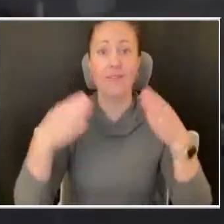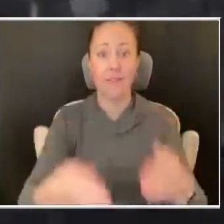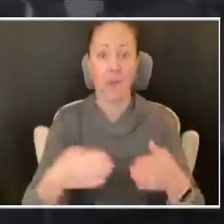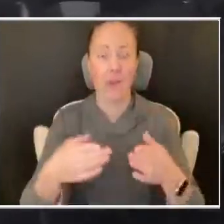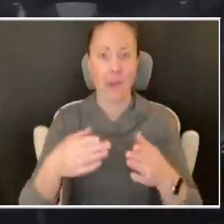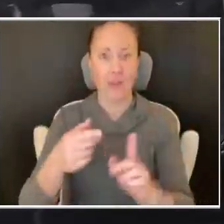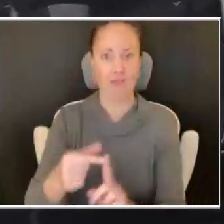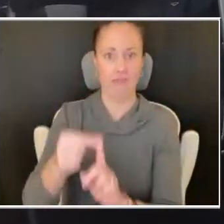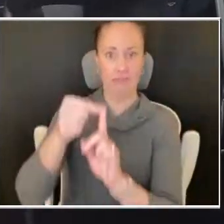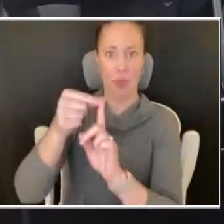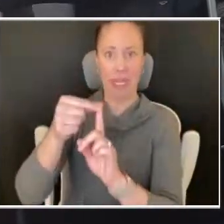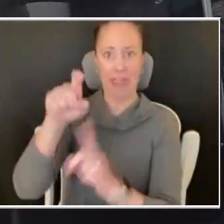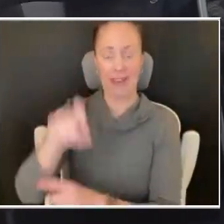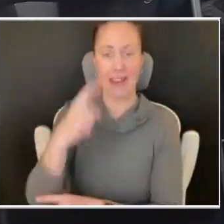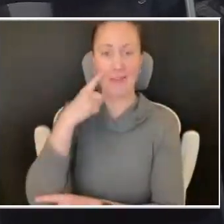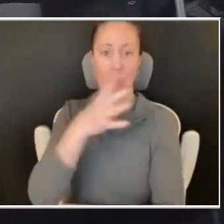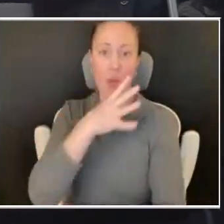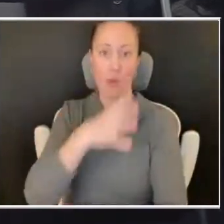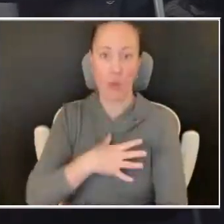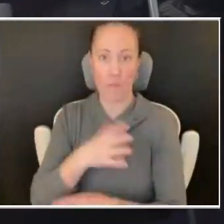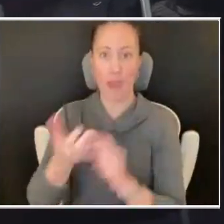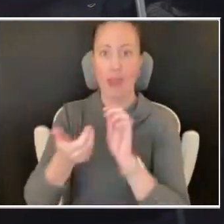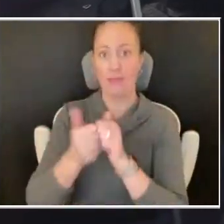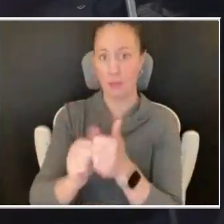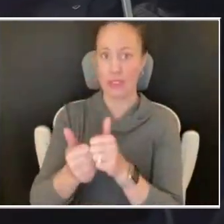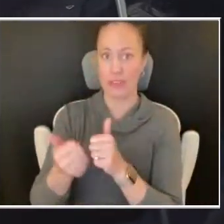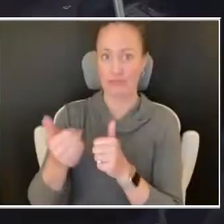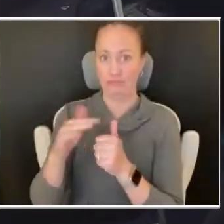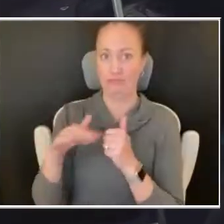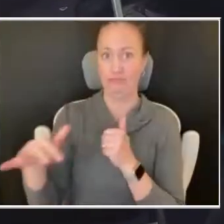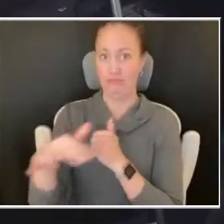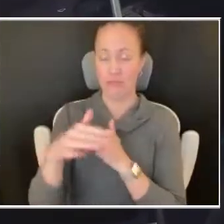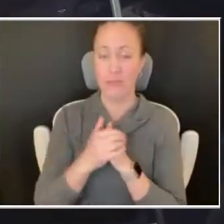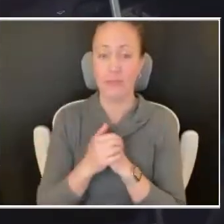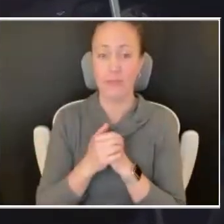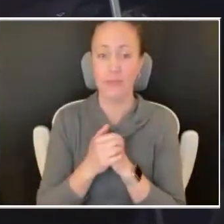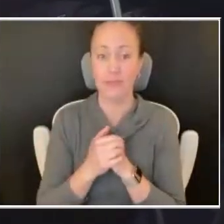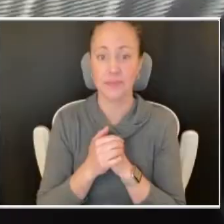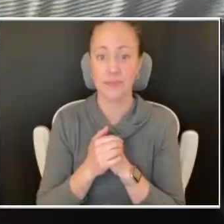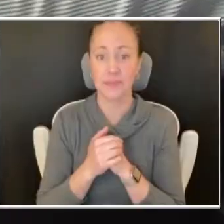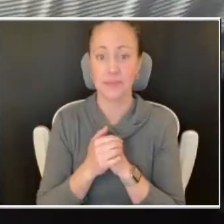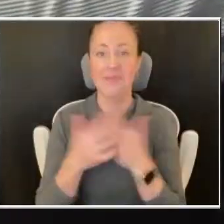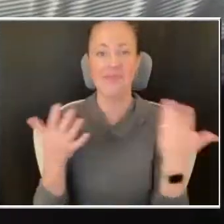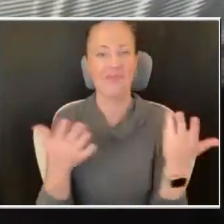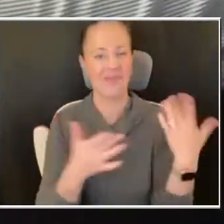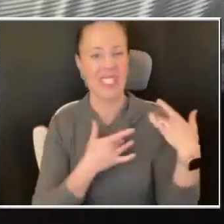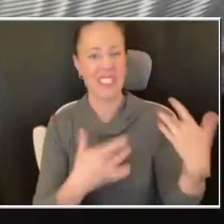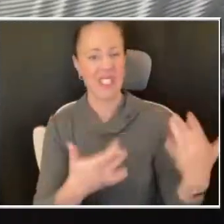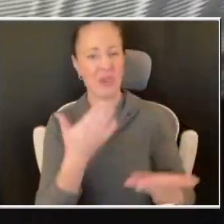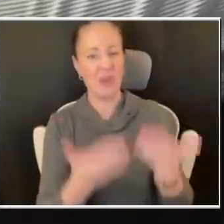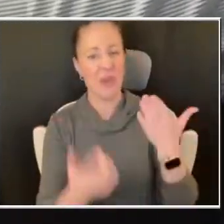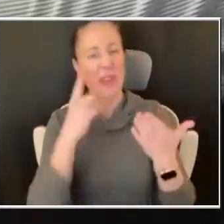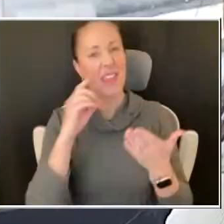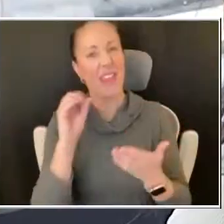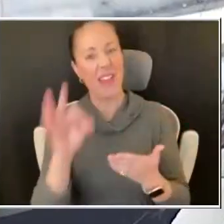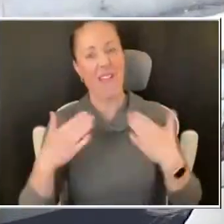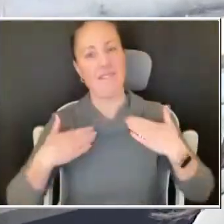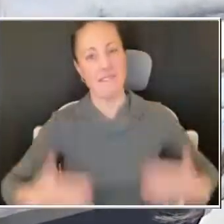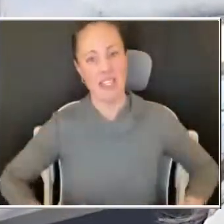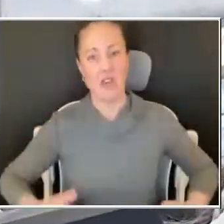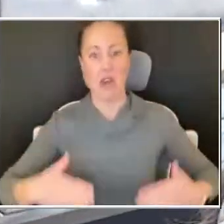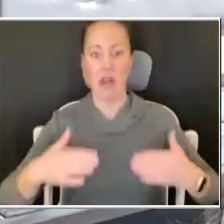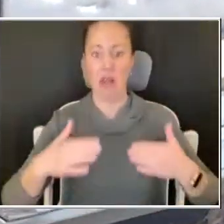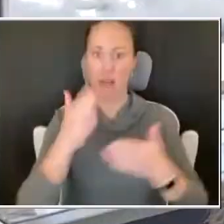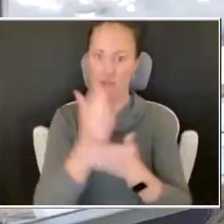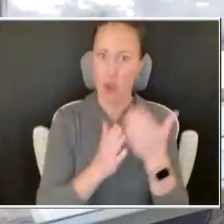of women in sports. I think as an athlete, you kind of just solely think of the physical side of it. And so being able to hit it from all different